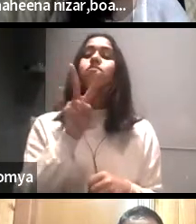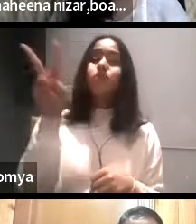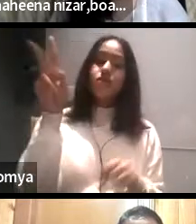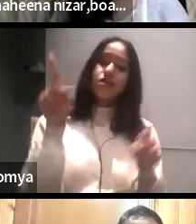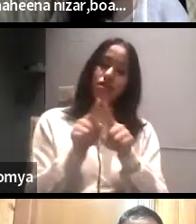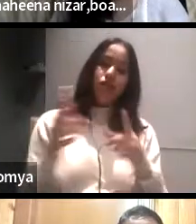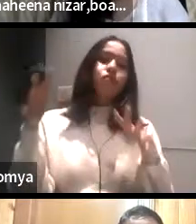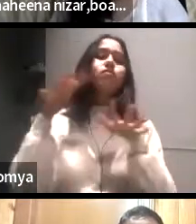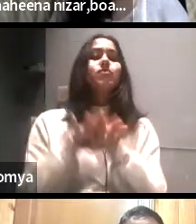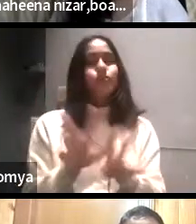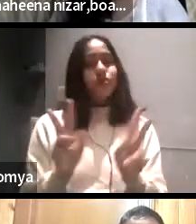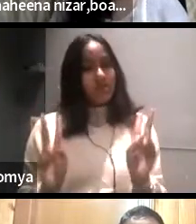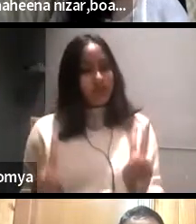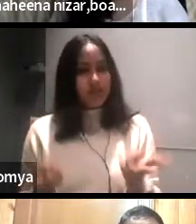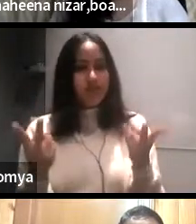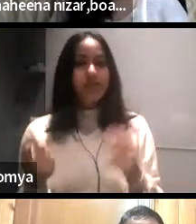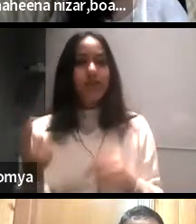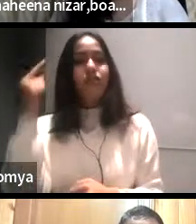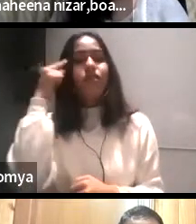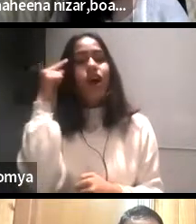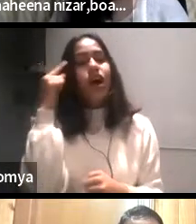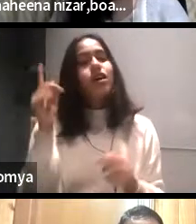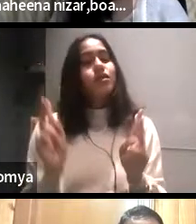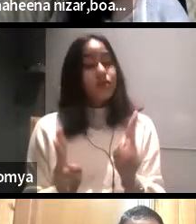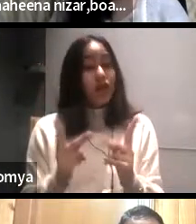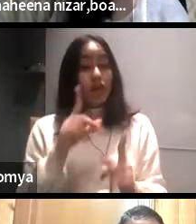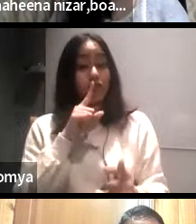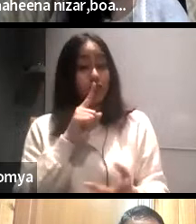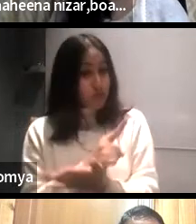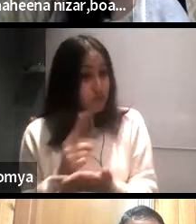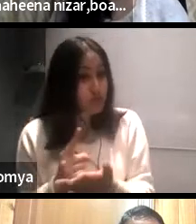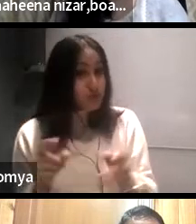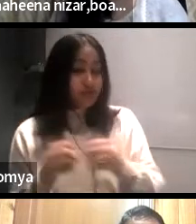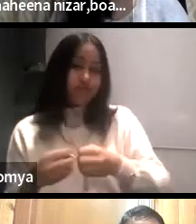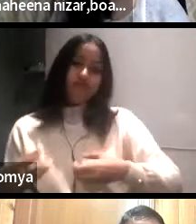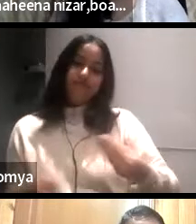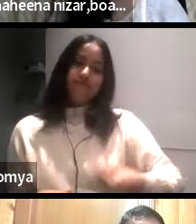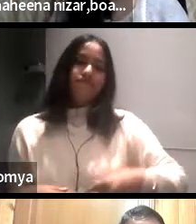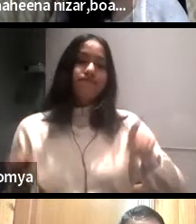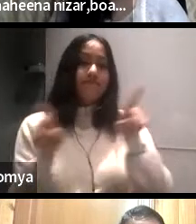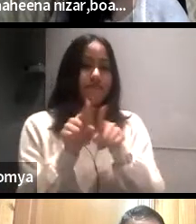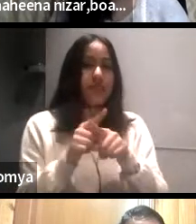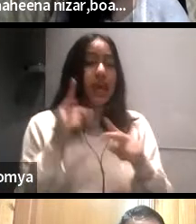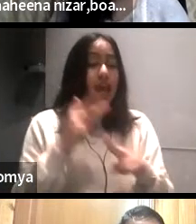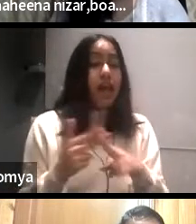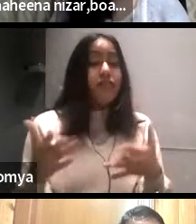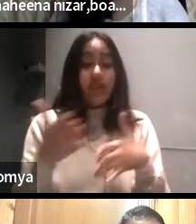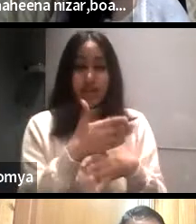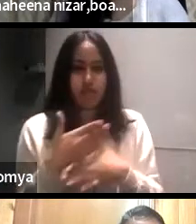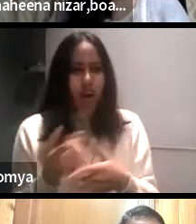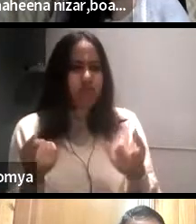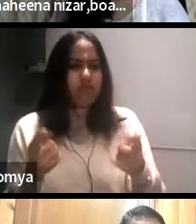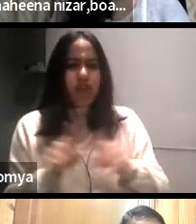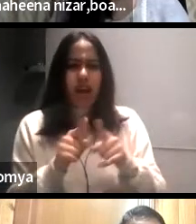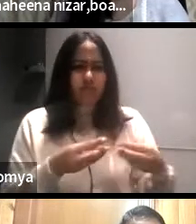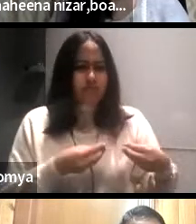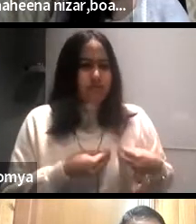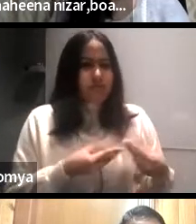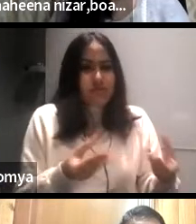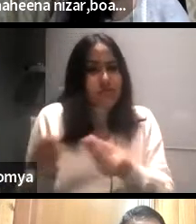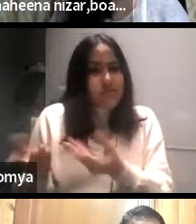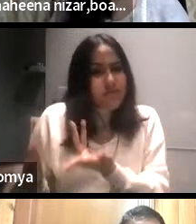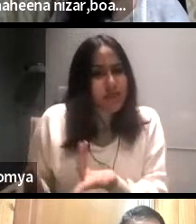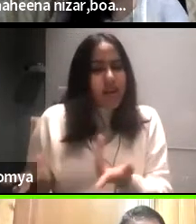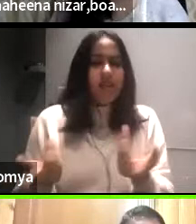a completely different perspective, from a pure business perspective. Though Leonard Cheshire is a charity organization based out